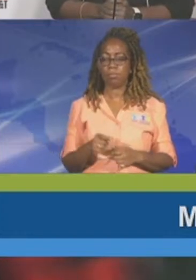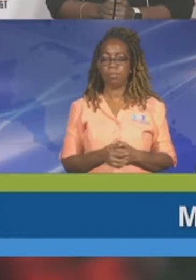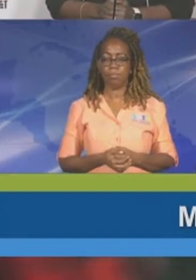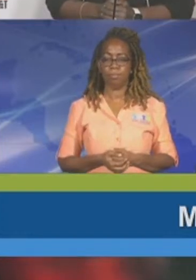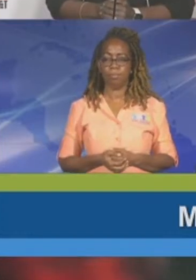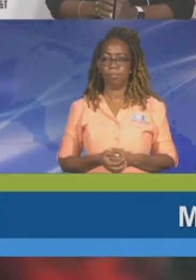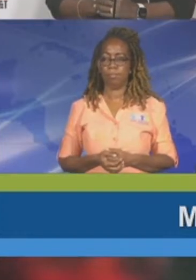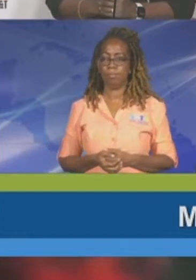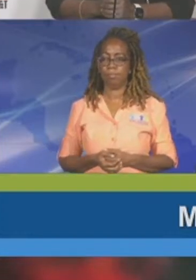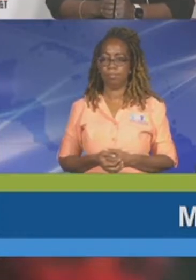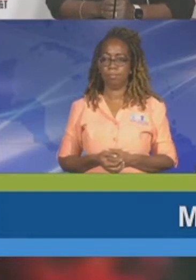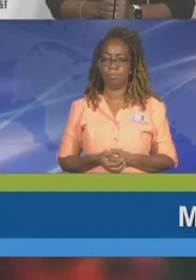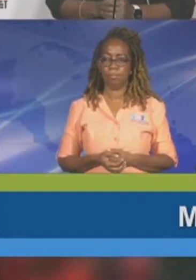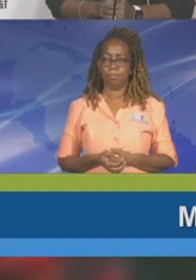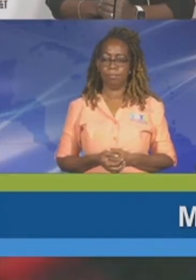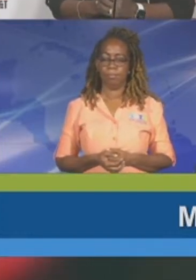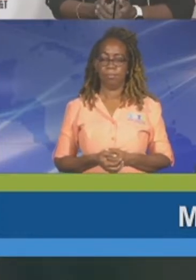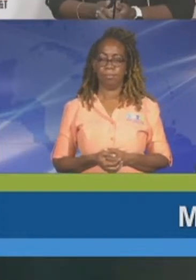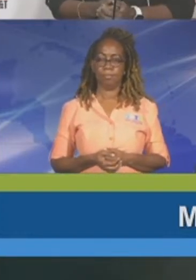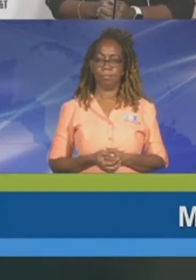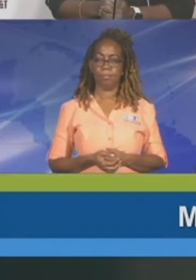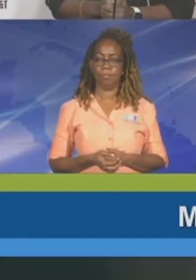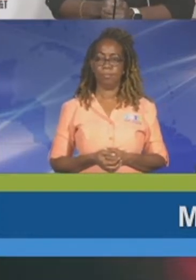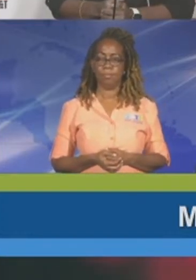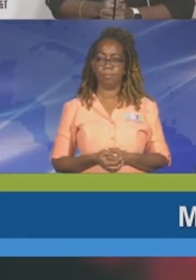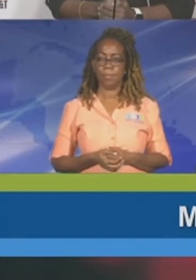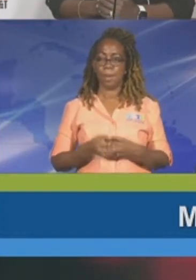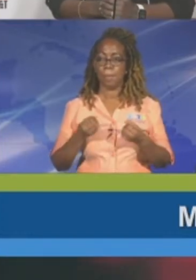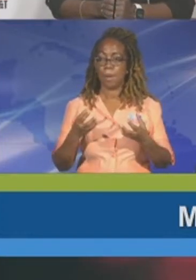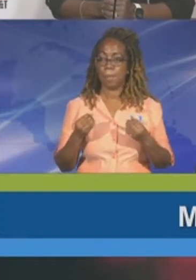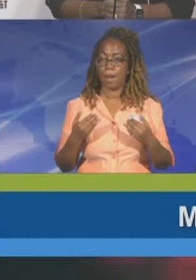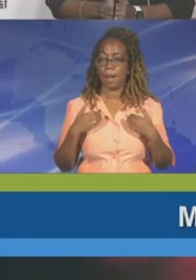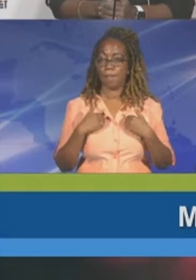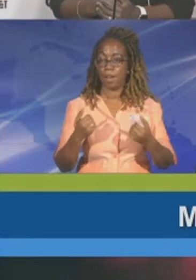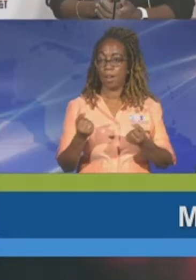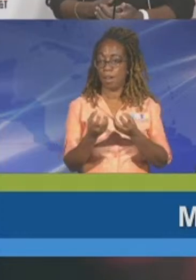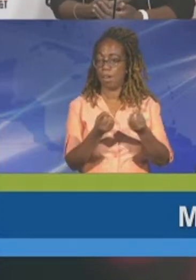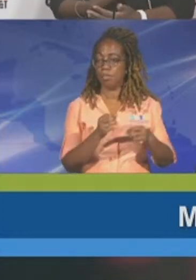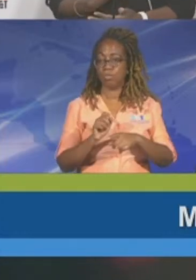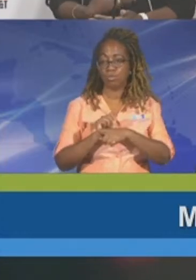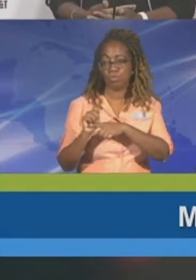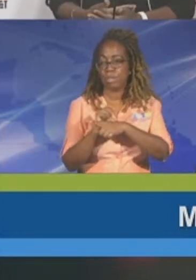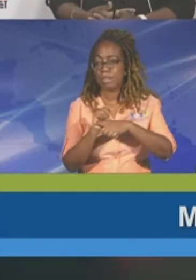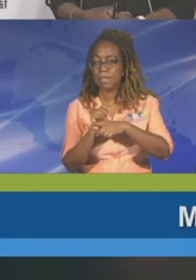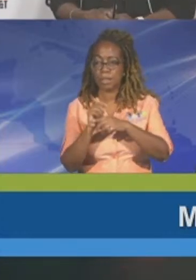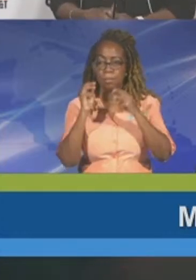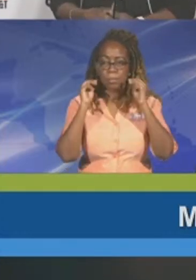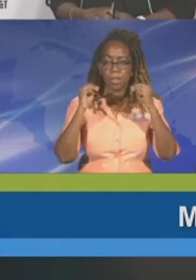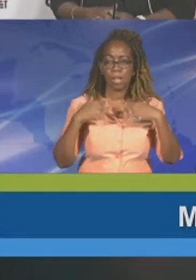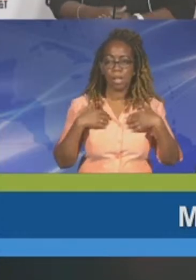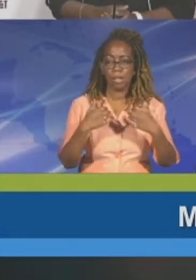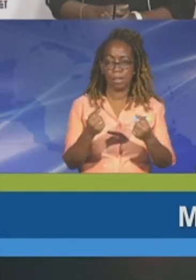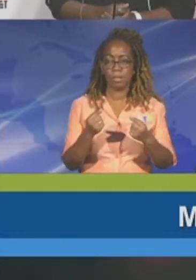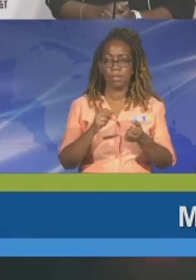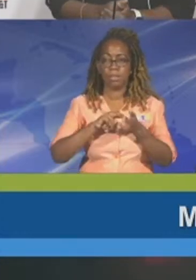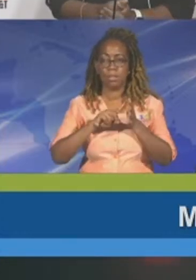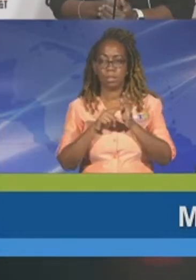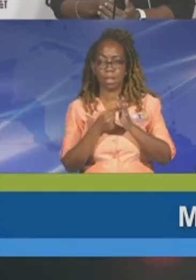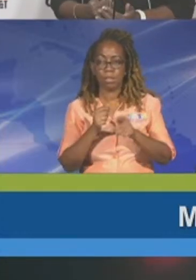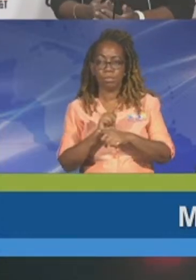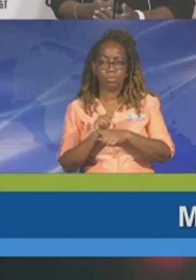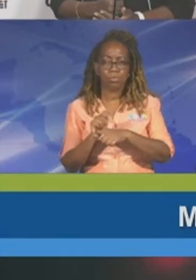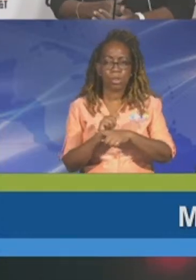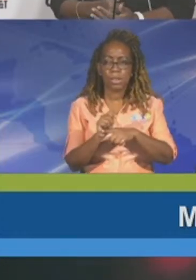you. In addition, a lot of training goes on, and the Ministry of Health has begun rolling out a training package